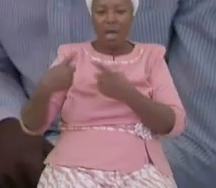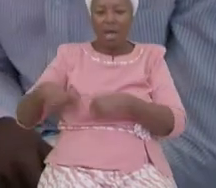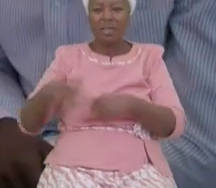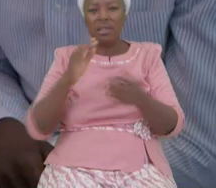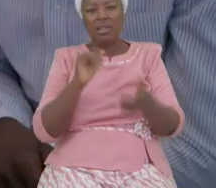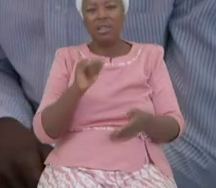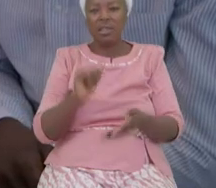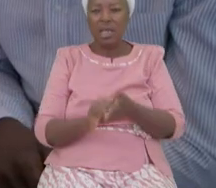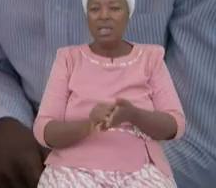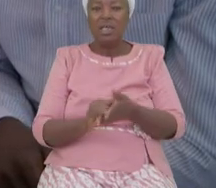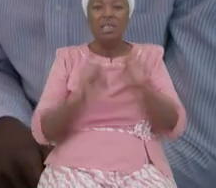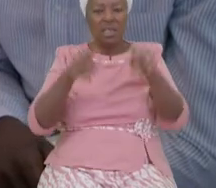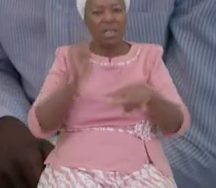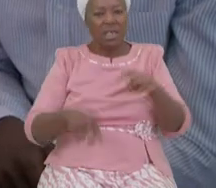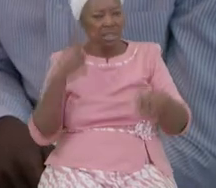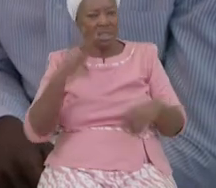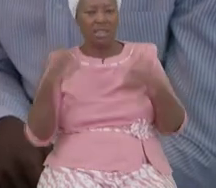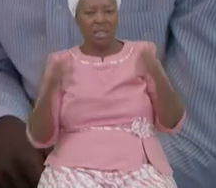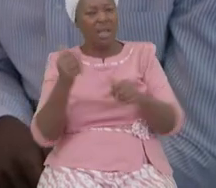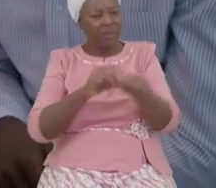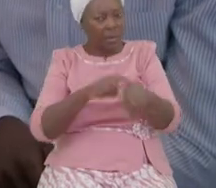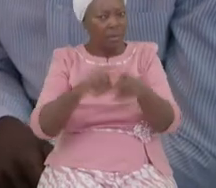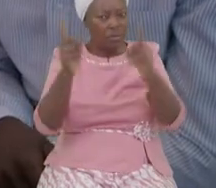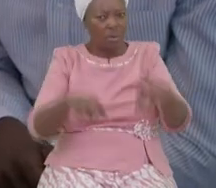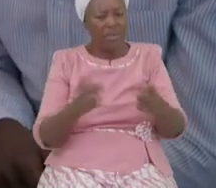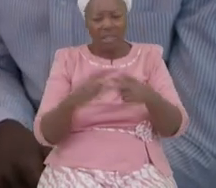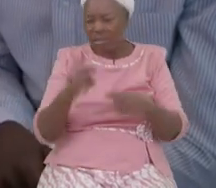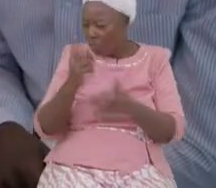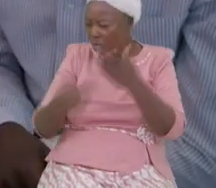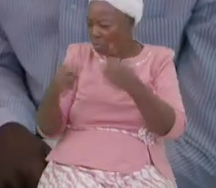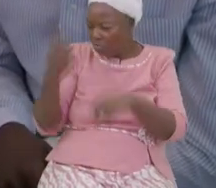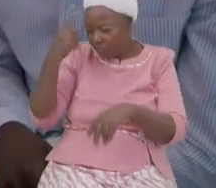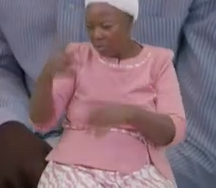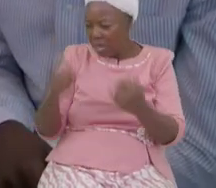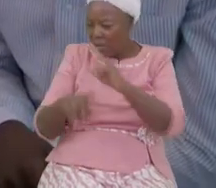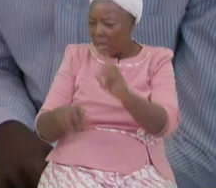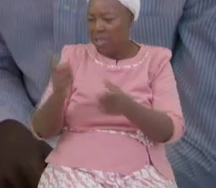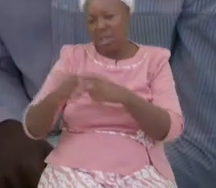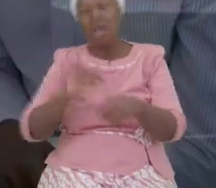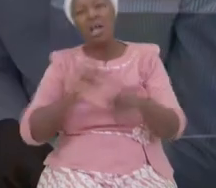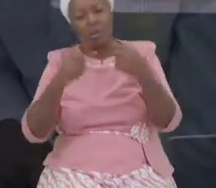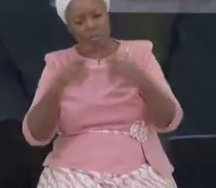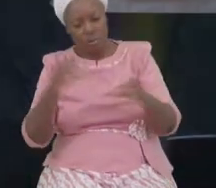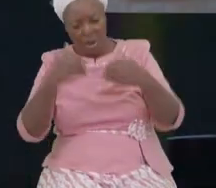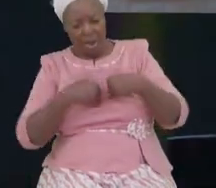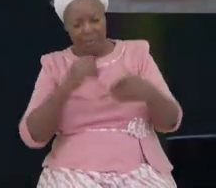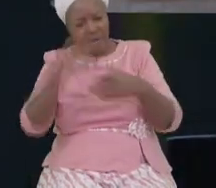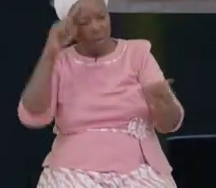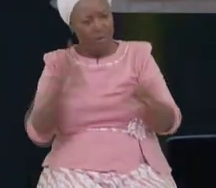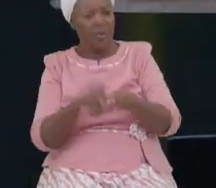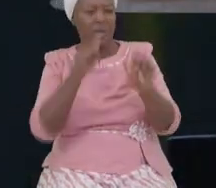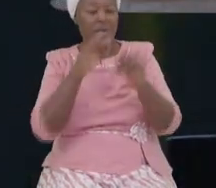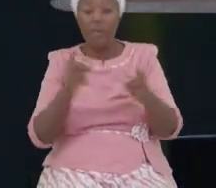behold iniquity every time we come. And what are you coming for? I come to claim the covenant blessings. But look at